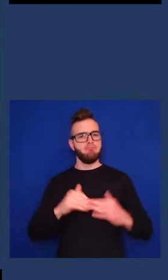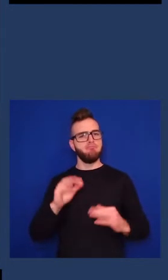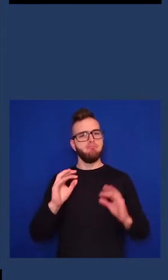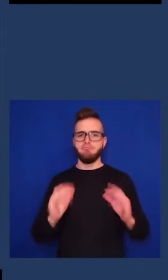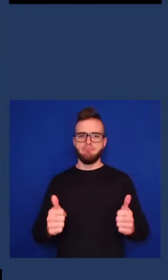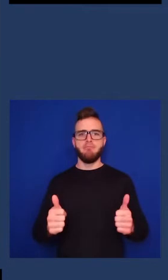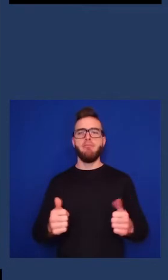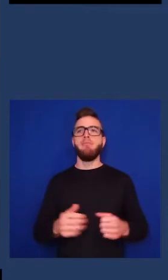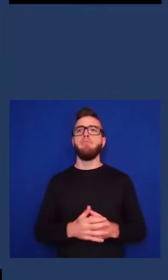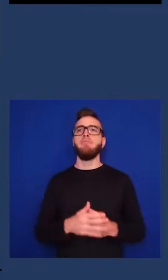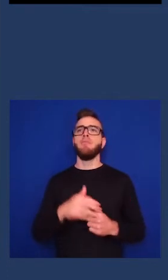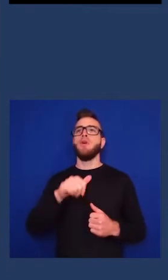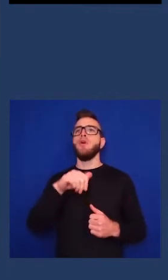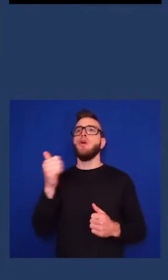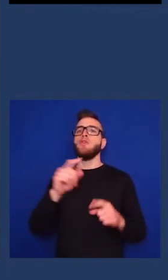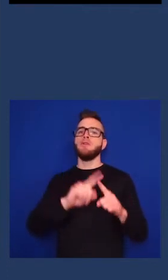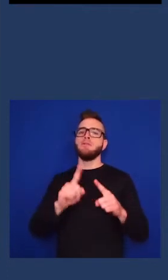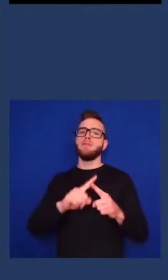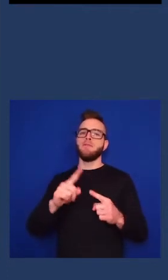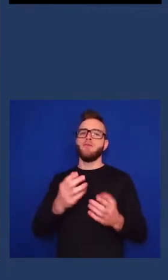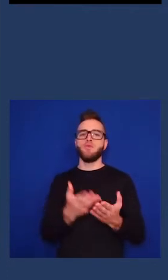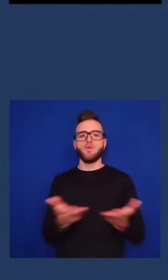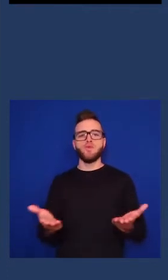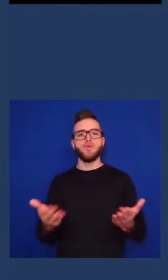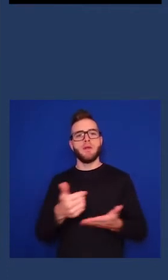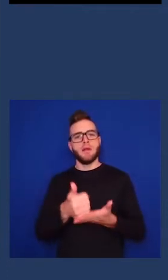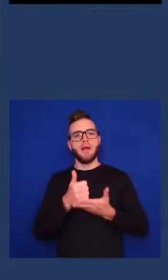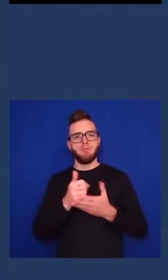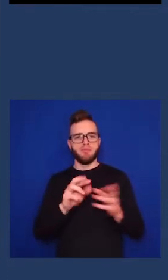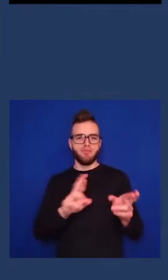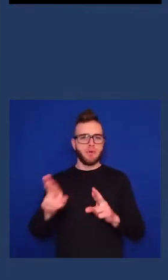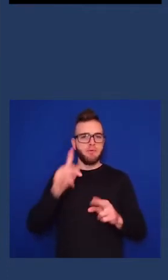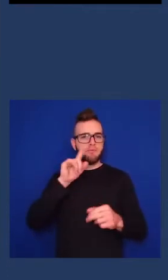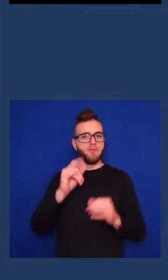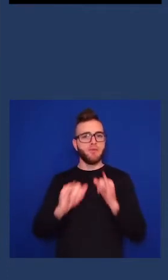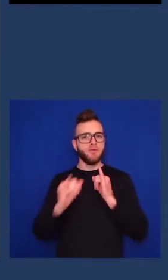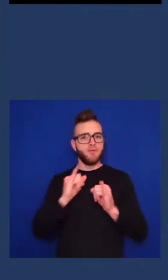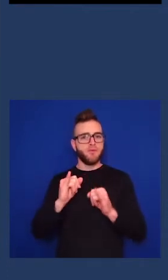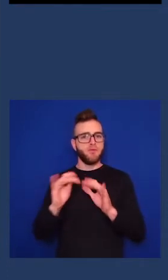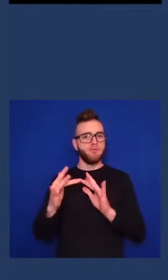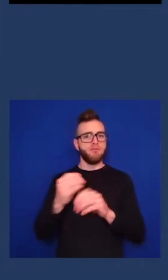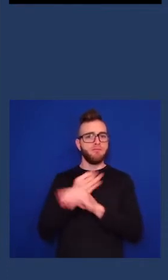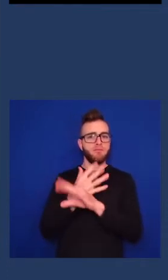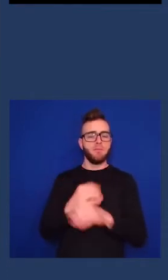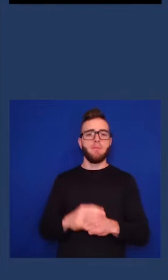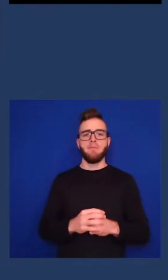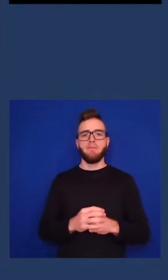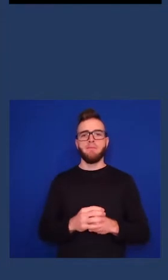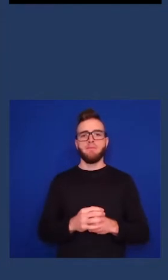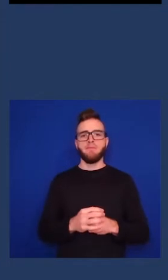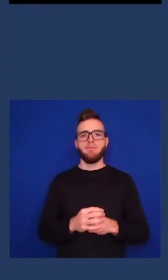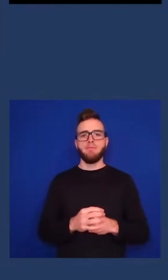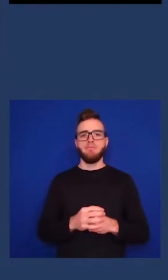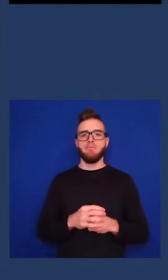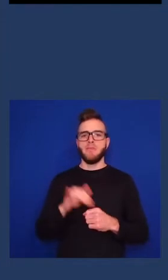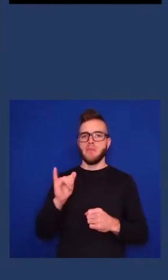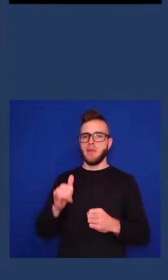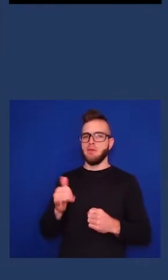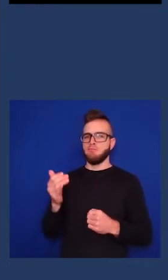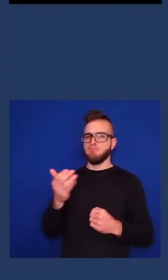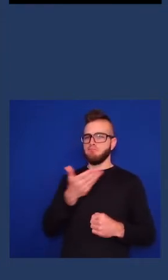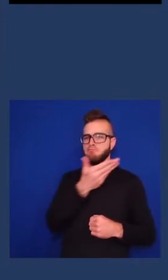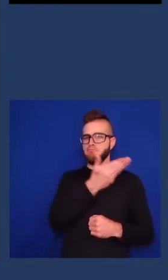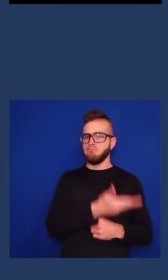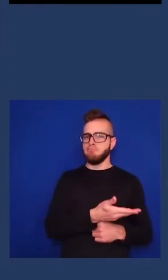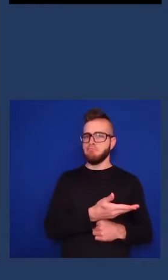as well. There's some additional resources on how to prepare for a virtual interview. Also, just because this is a virtual interview, it